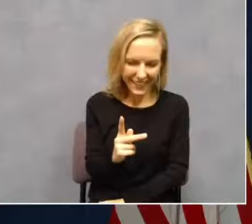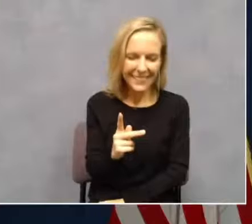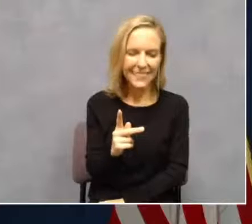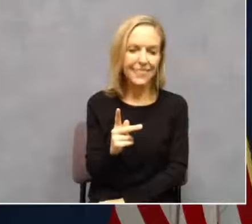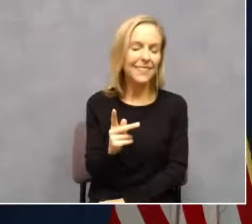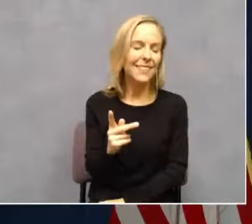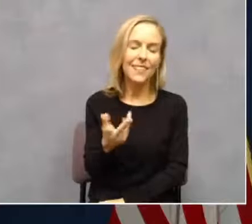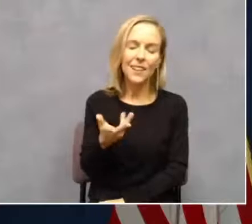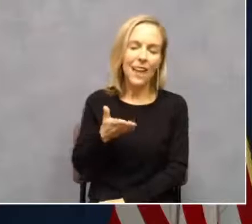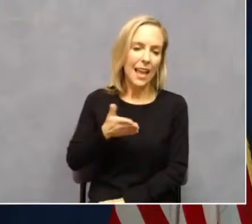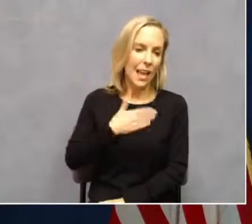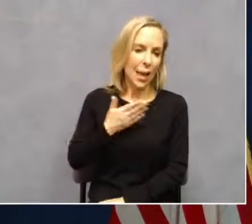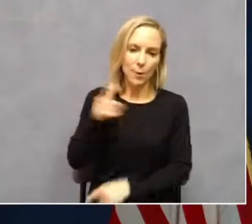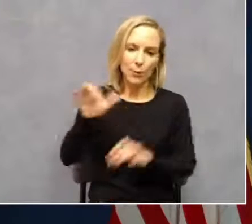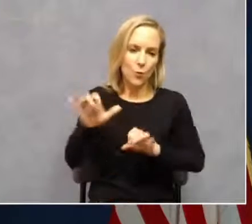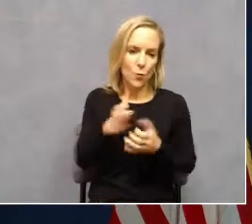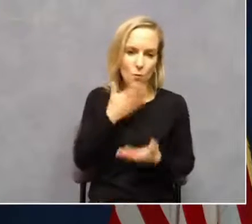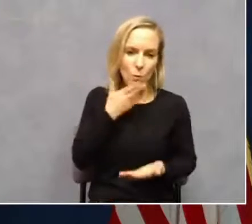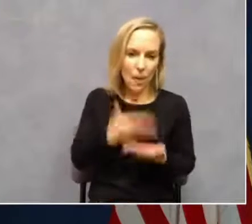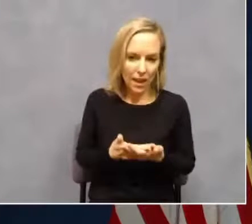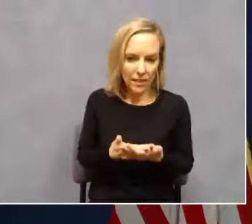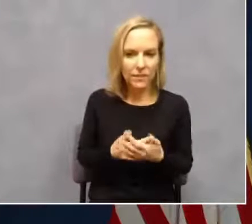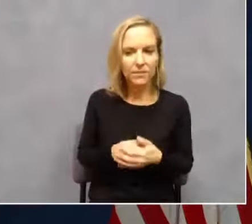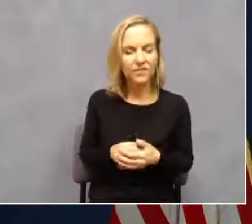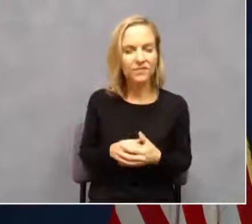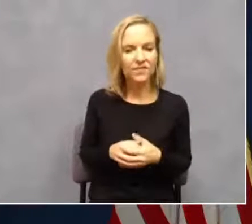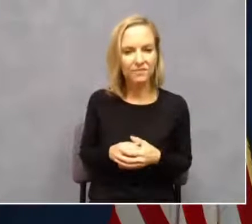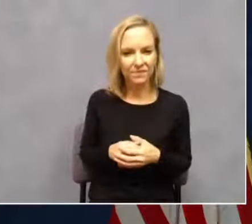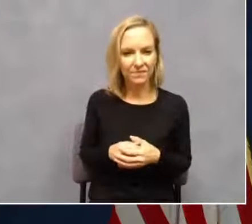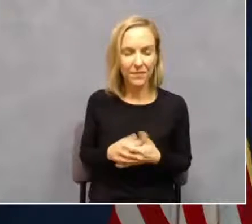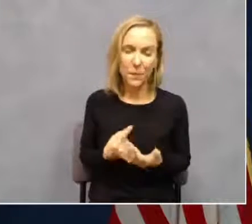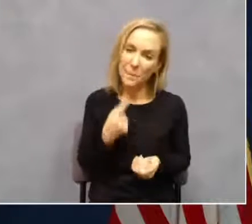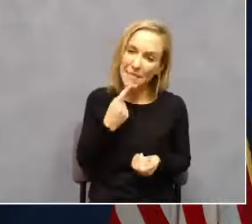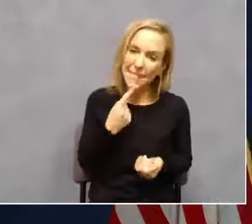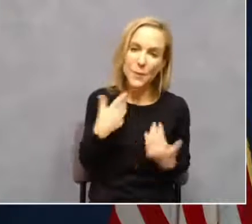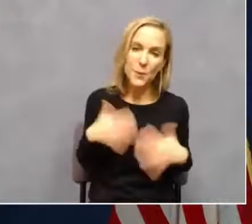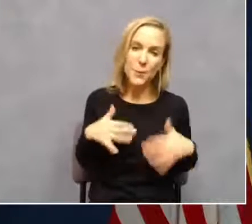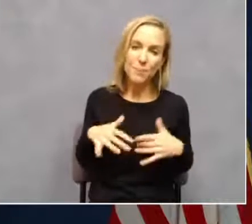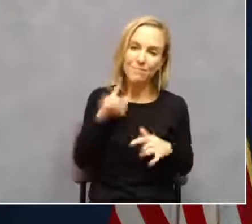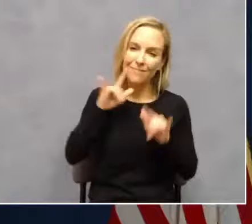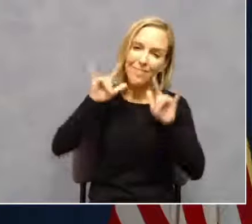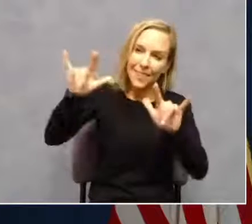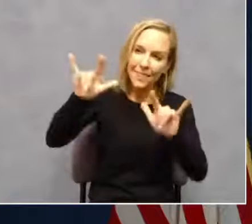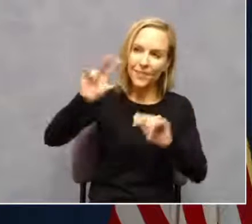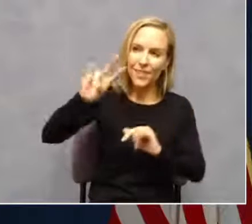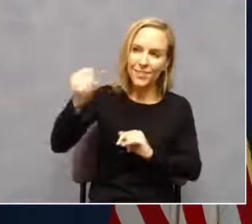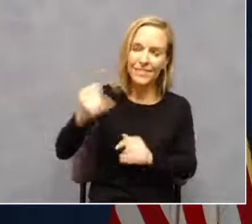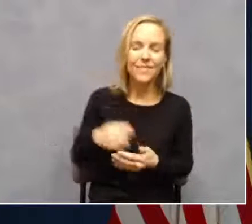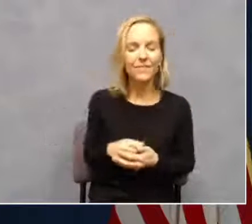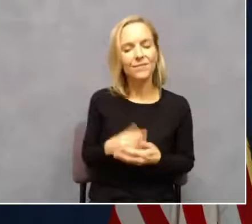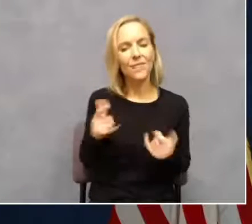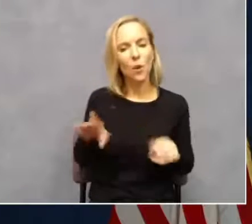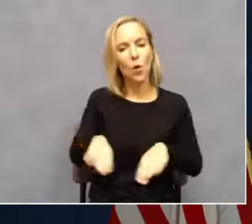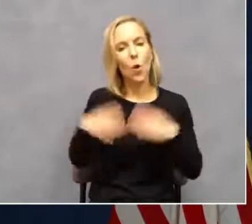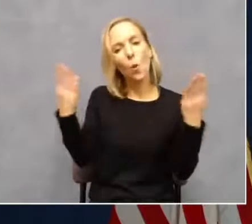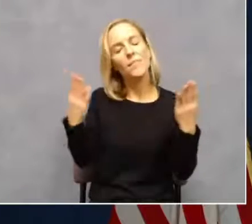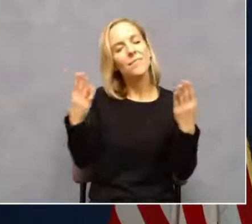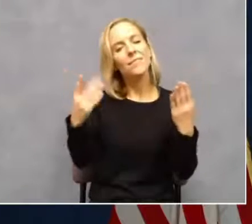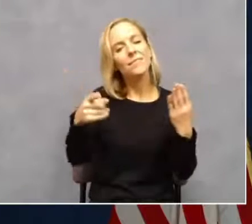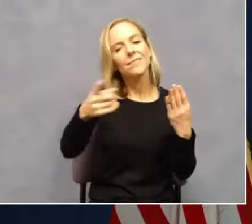she's doing well, and we miss her. We love you, Virginia. All right, we'll open it up for questions.